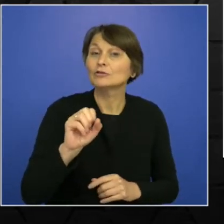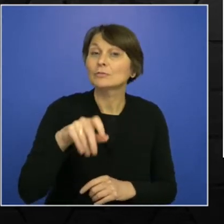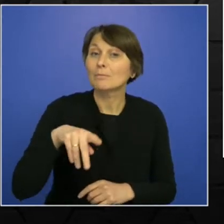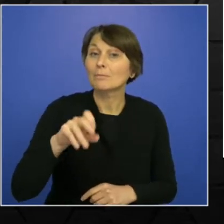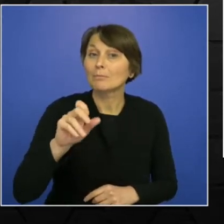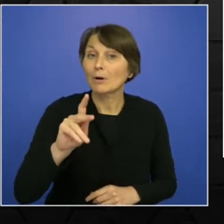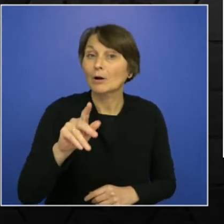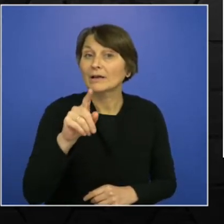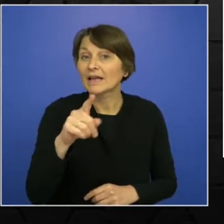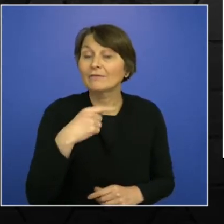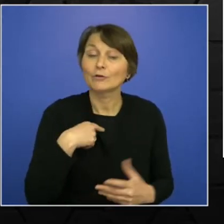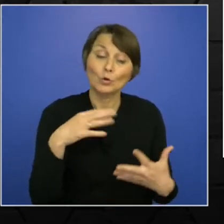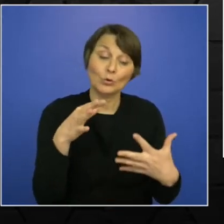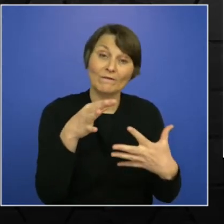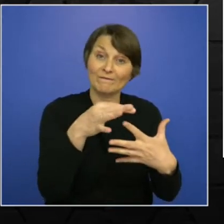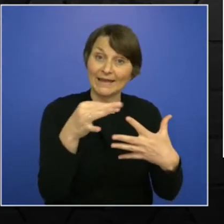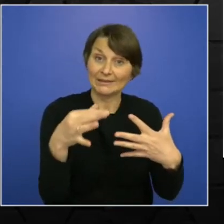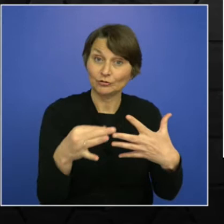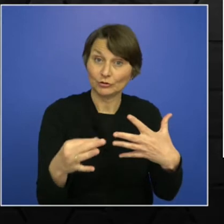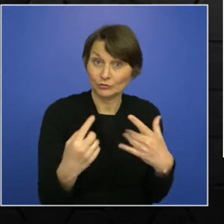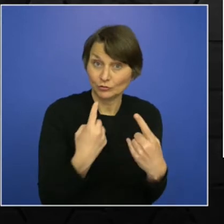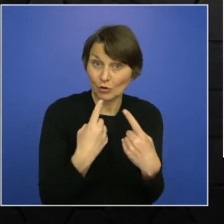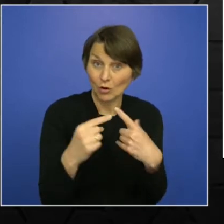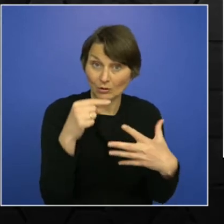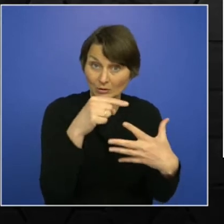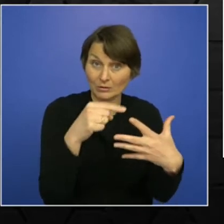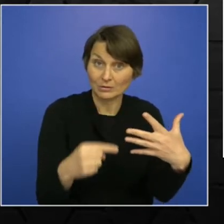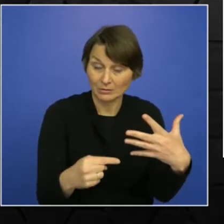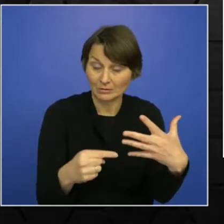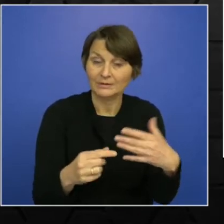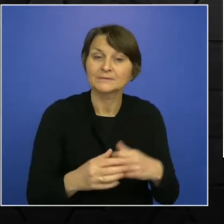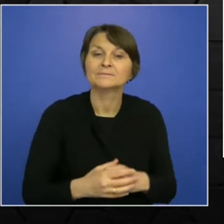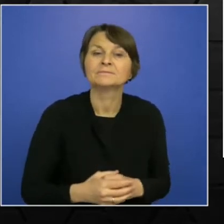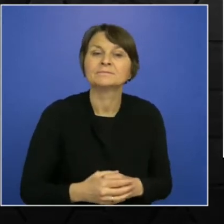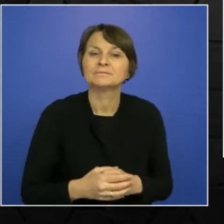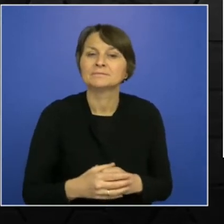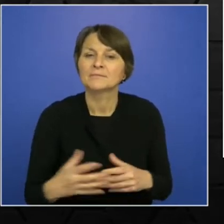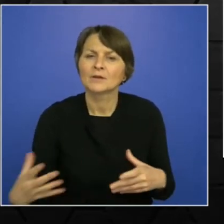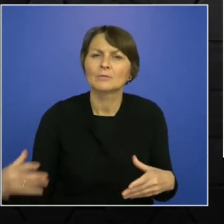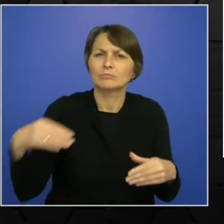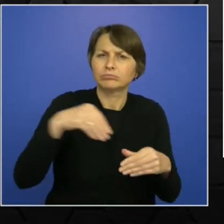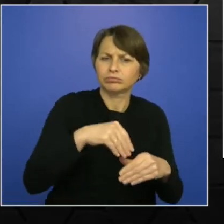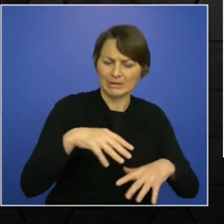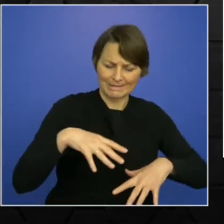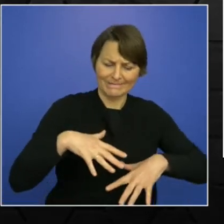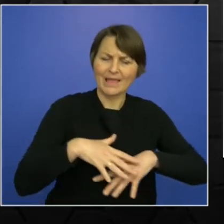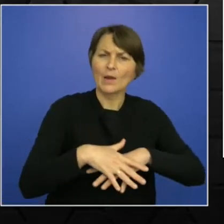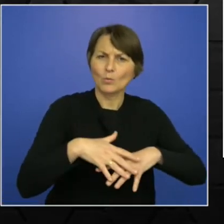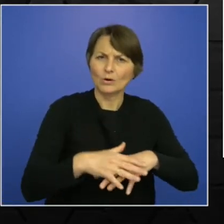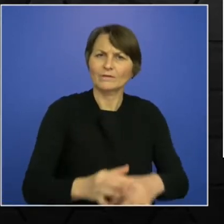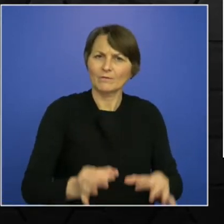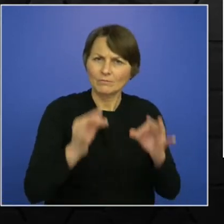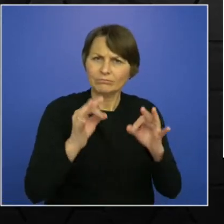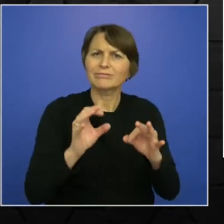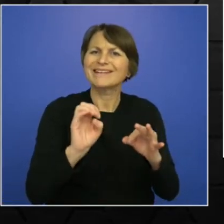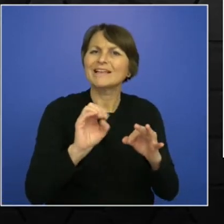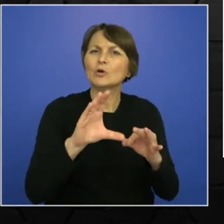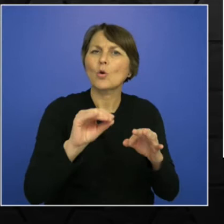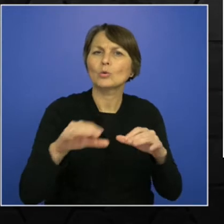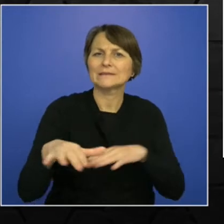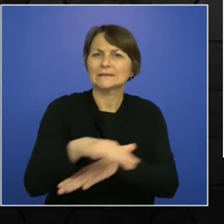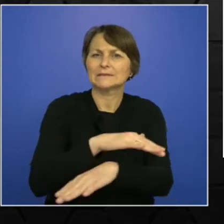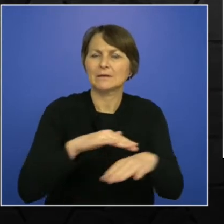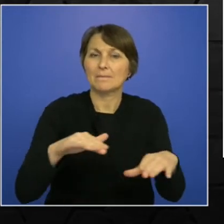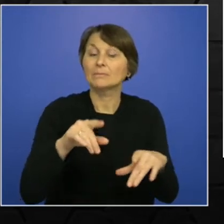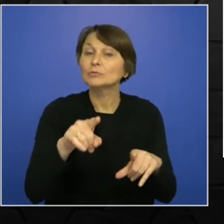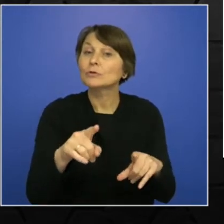features of MML Spark, it brings into networking capabilities to the Spark ecosystem. Okay, so which means when we talked